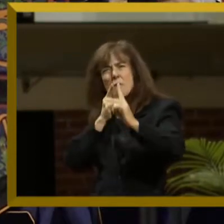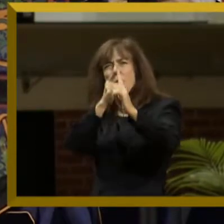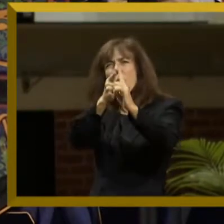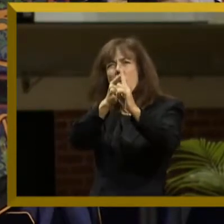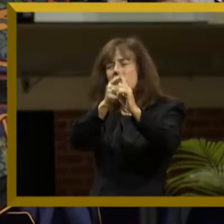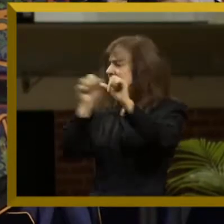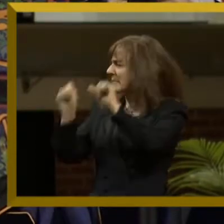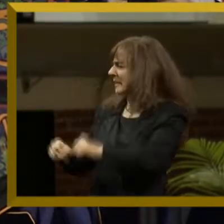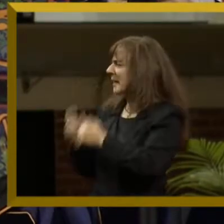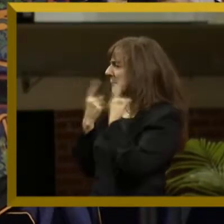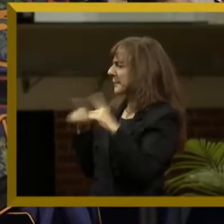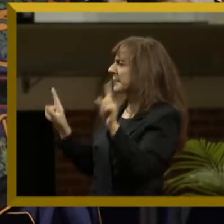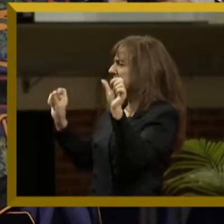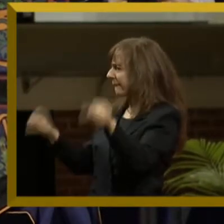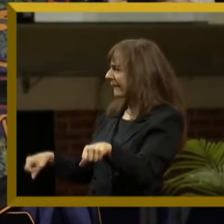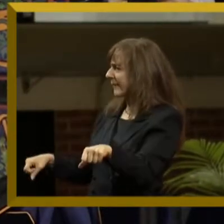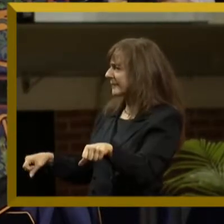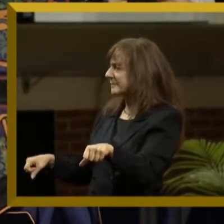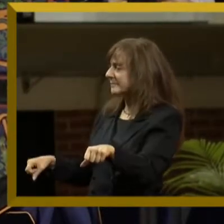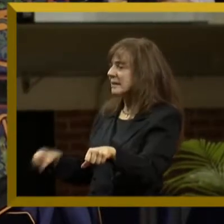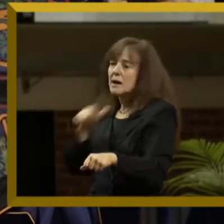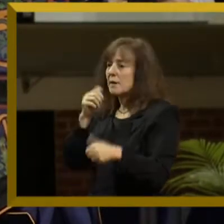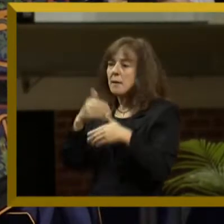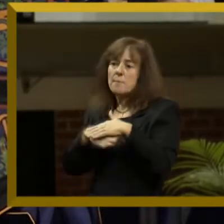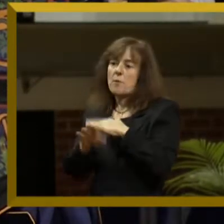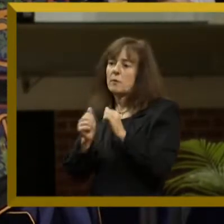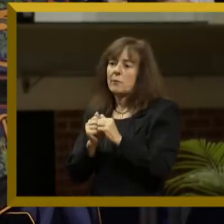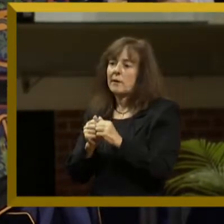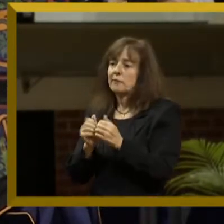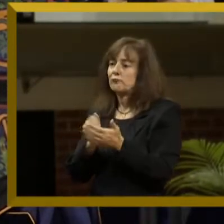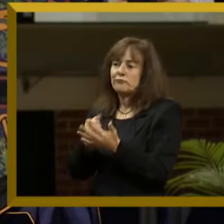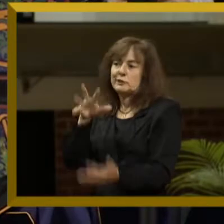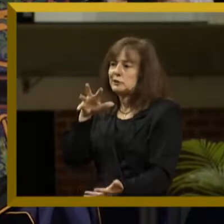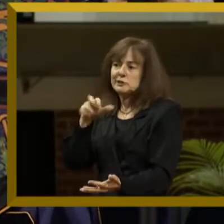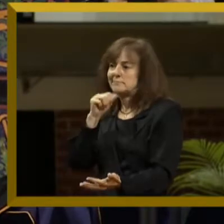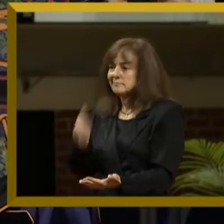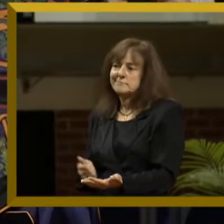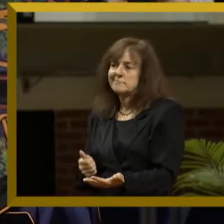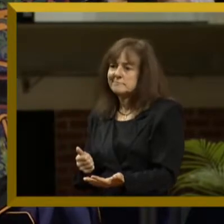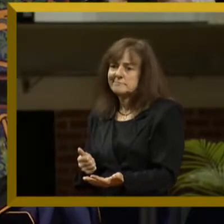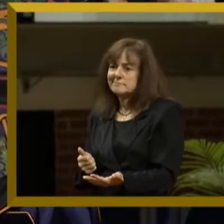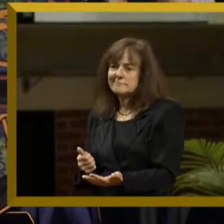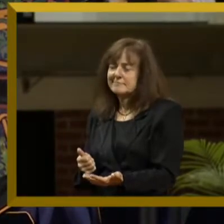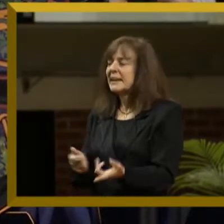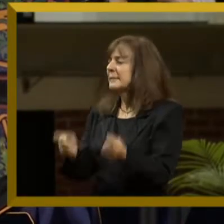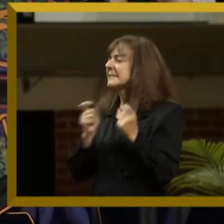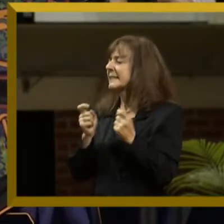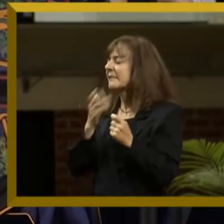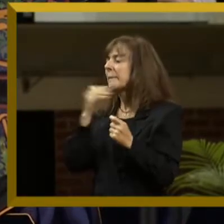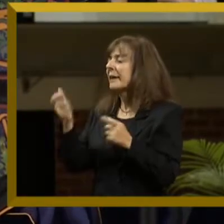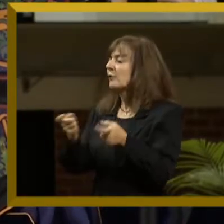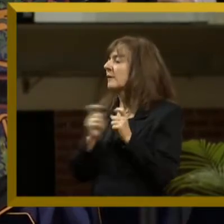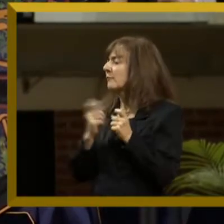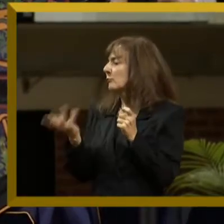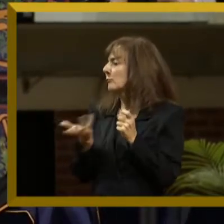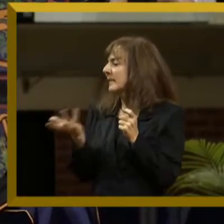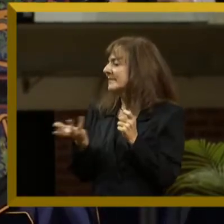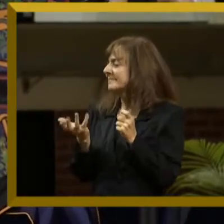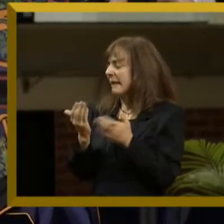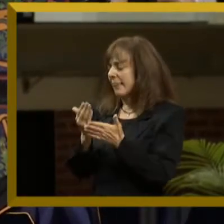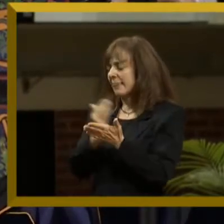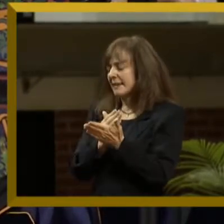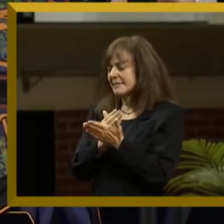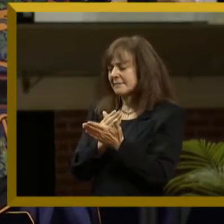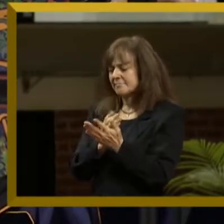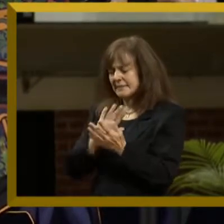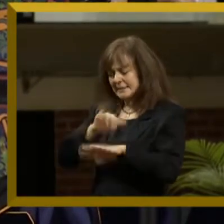to. You see, I wasn't born with a silver spoon in my mouth. Instead, I was given a much better gift, a lesson in